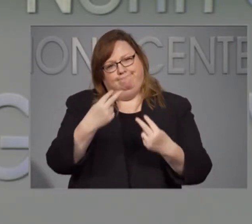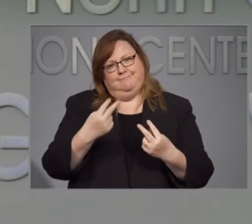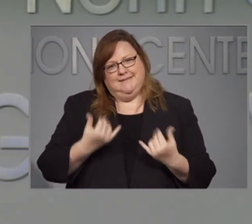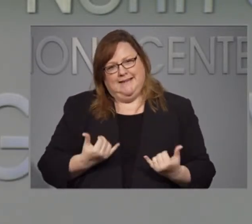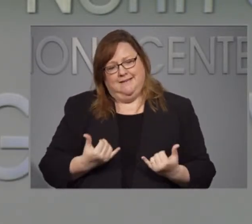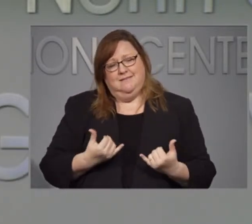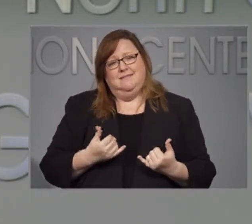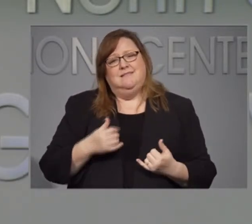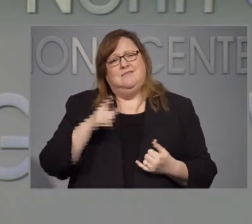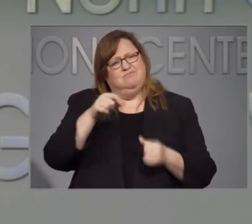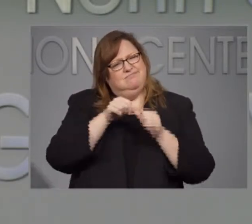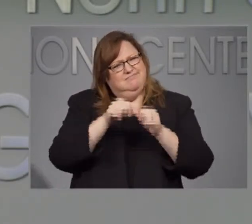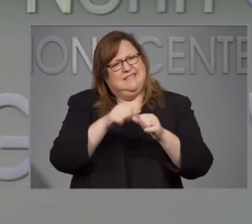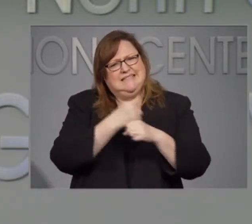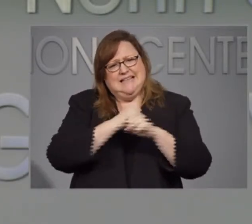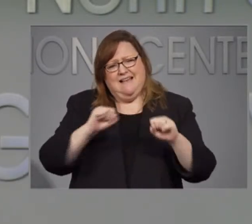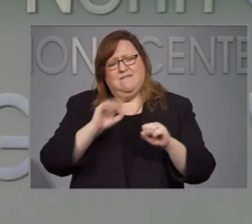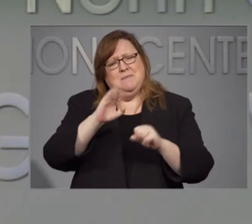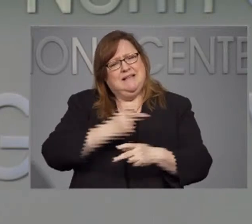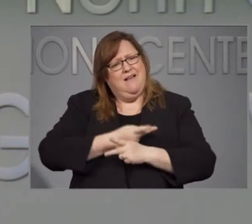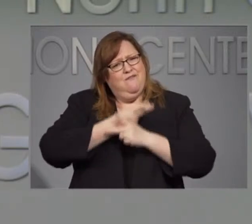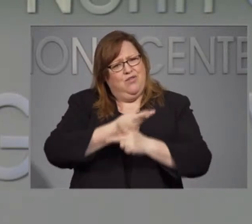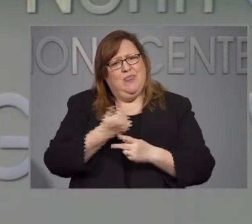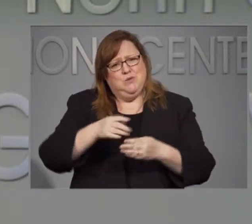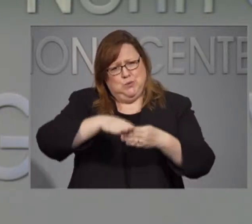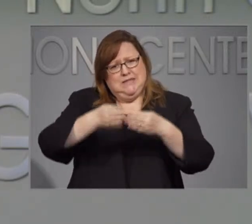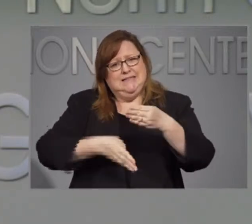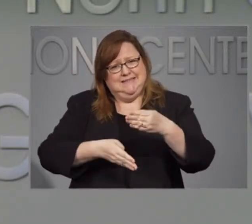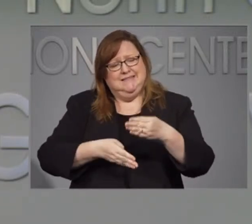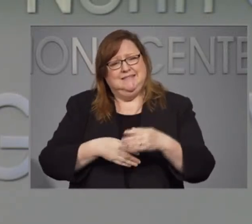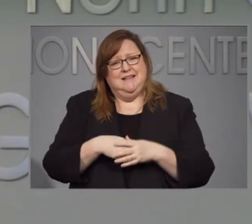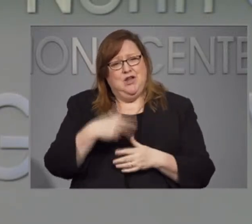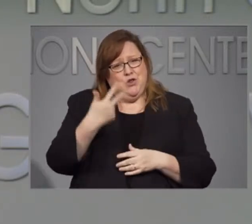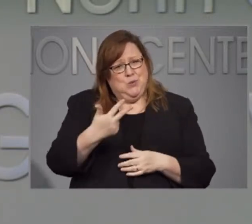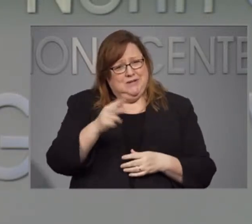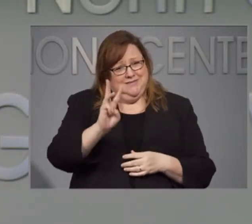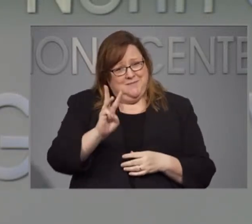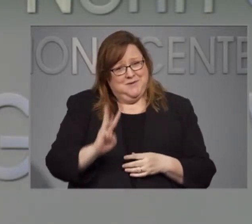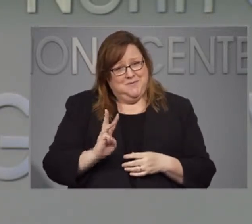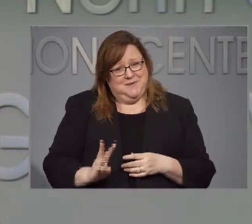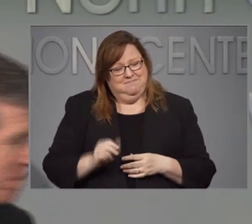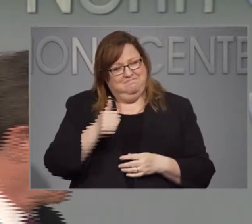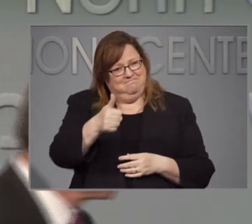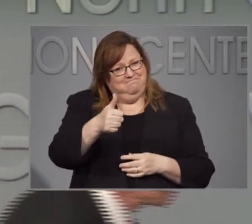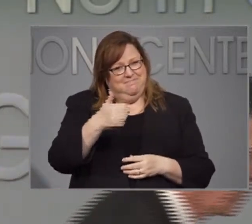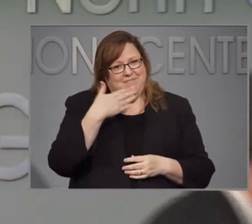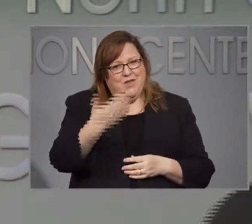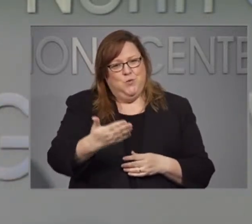today. Stay safe and try to be careful this weekend. Do the 3 W's. Thank you.